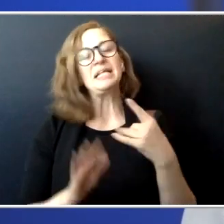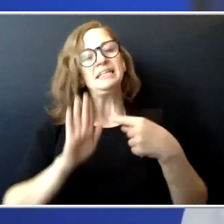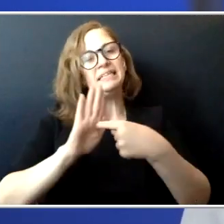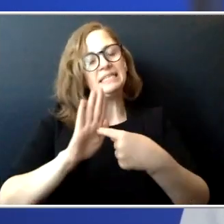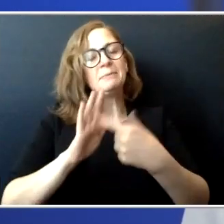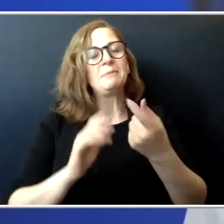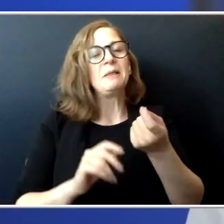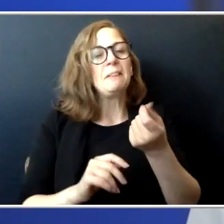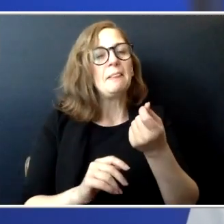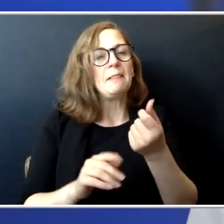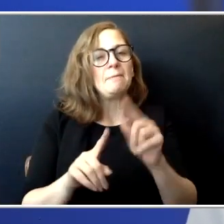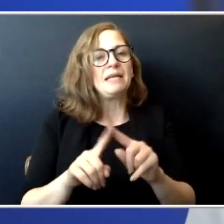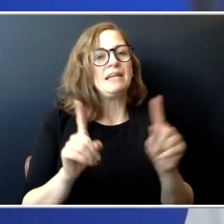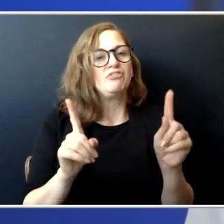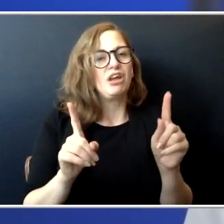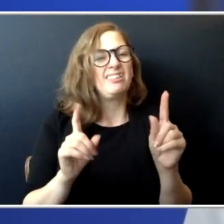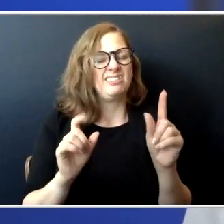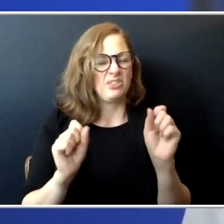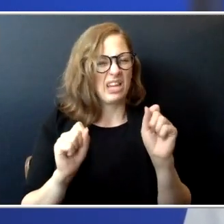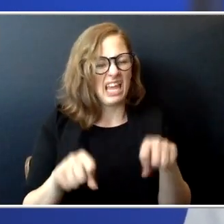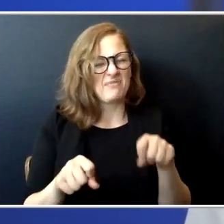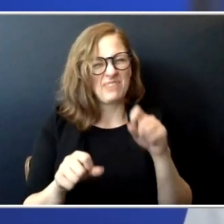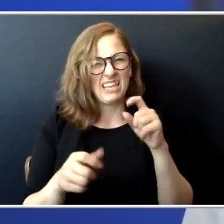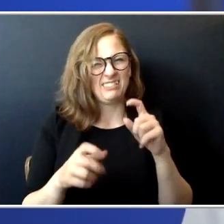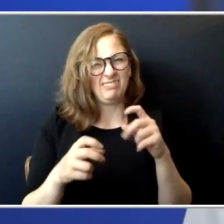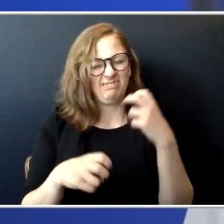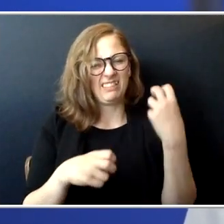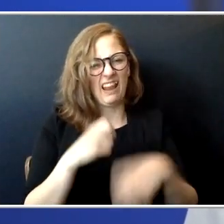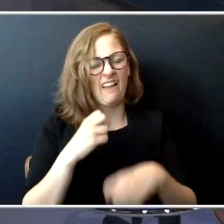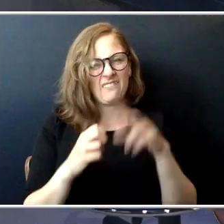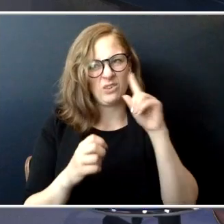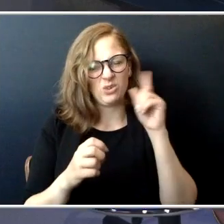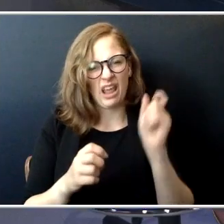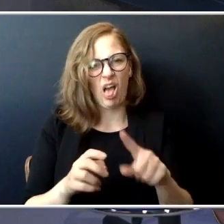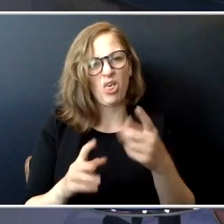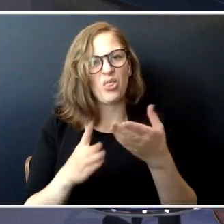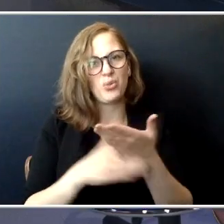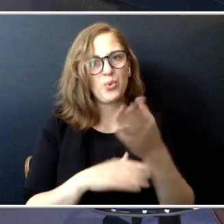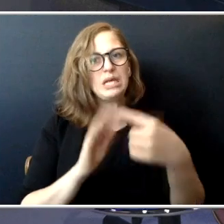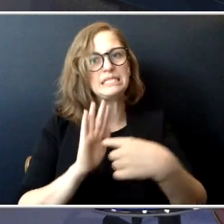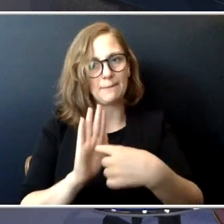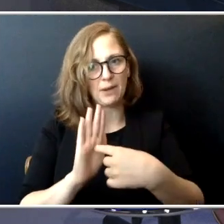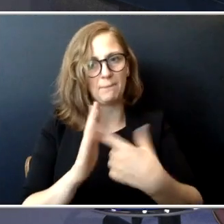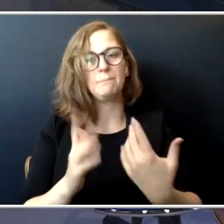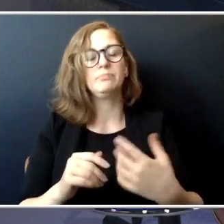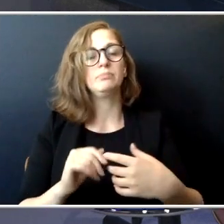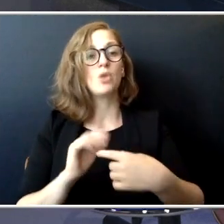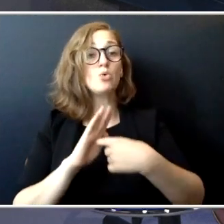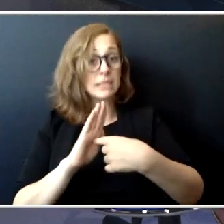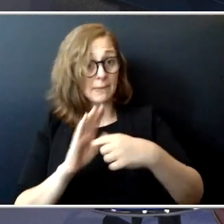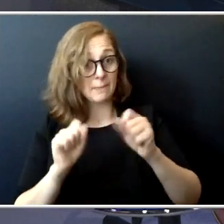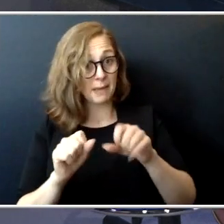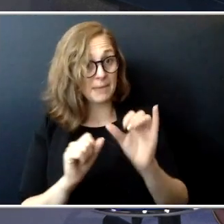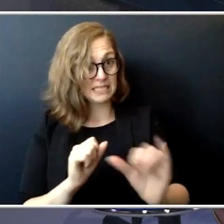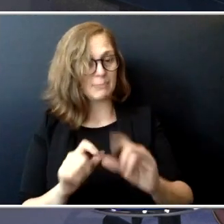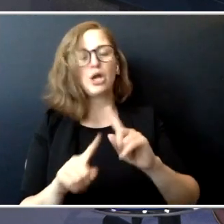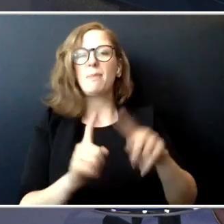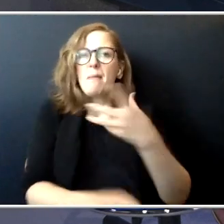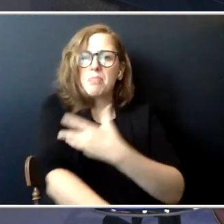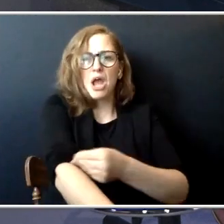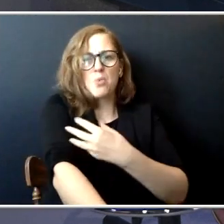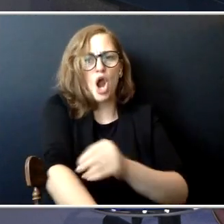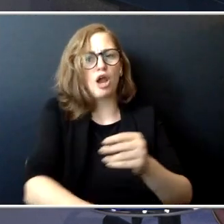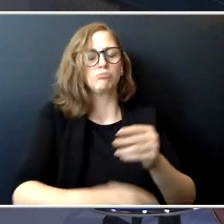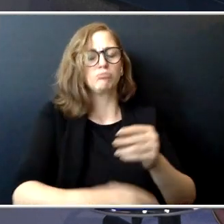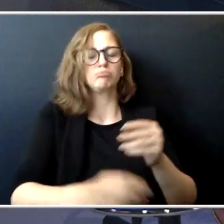tell. Blood work is the easiest way to differentiate the two. So symptoms can be similar, but blood work is the Mac Daddy